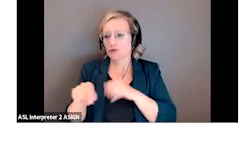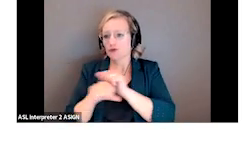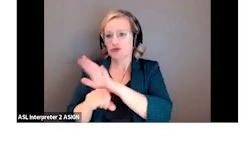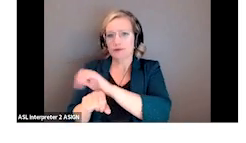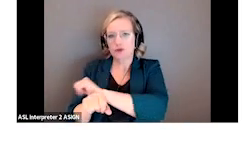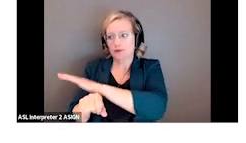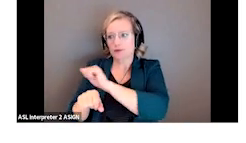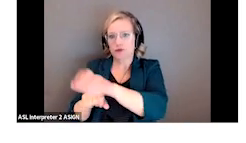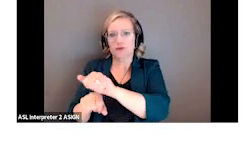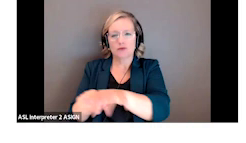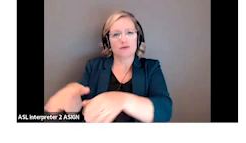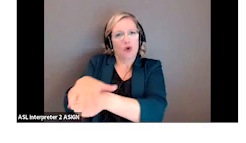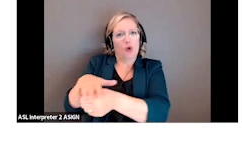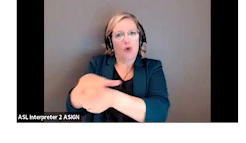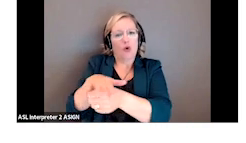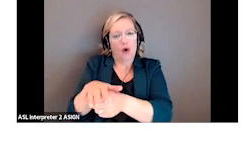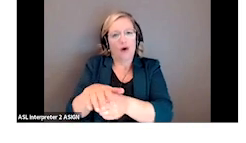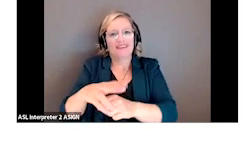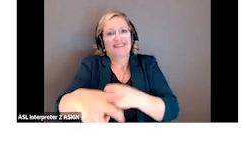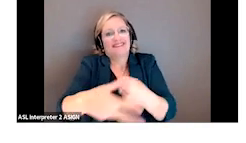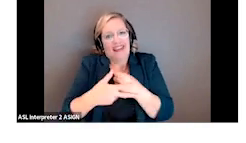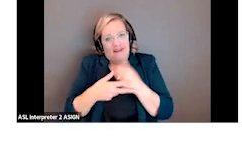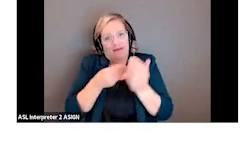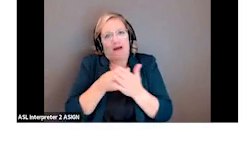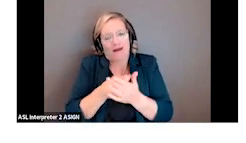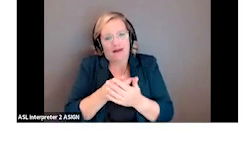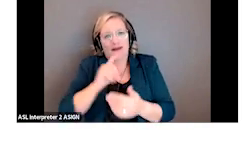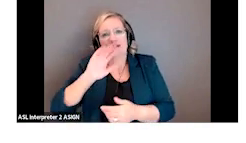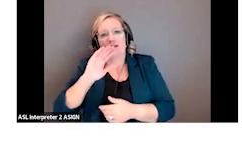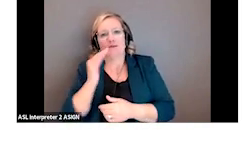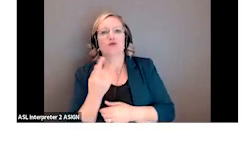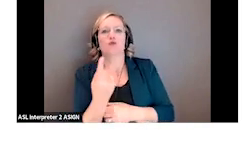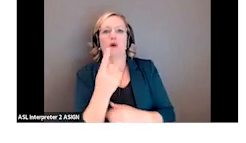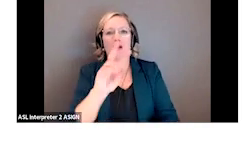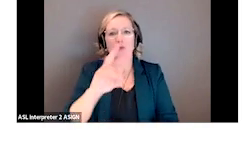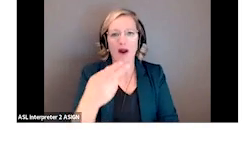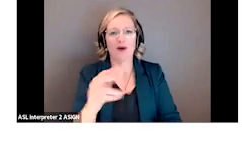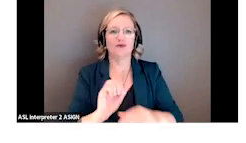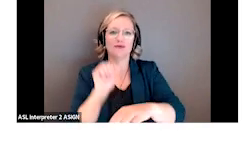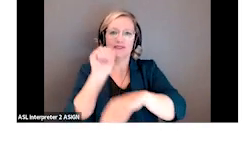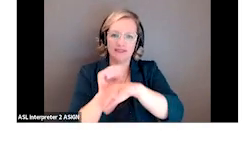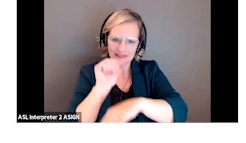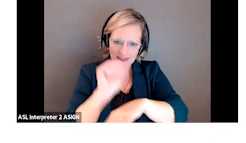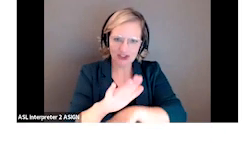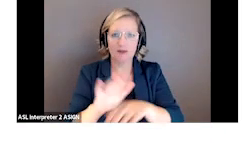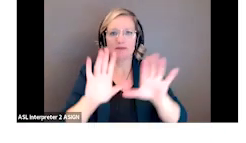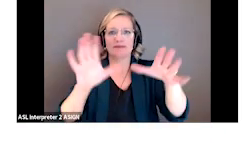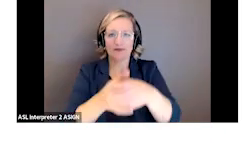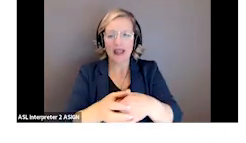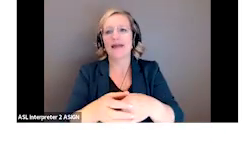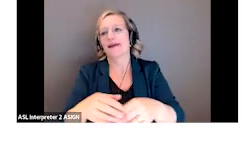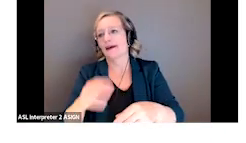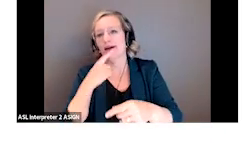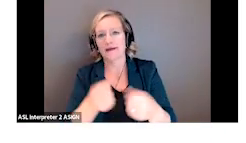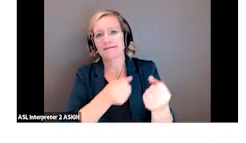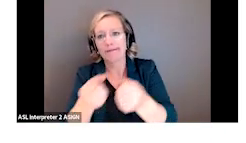customers. So making sure we have these smaller shipments that are constantly going, and we want to